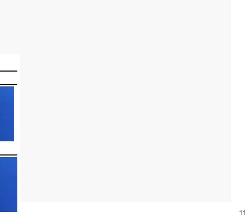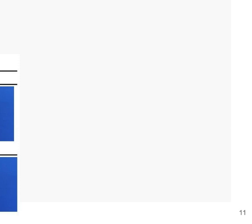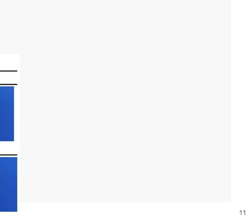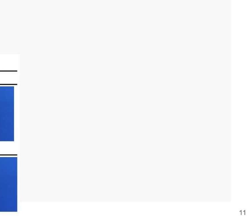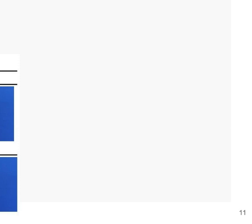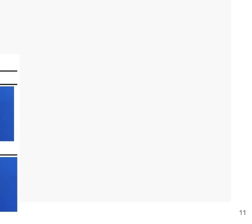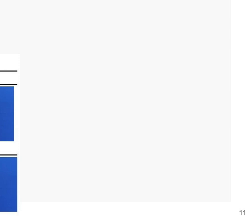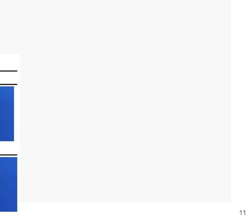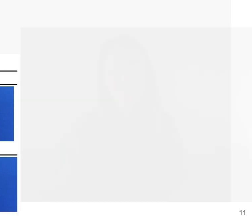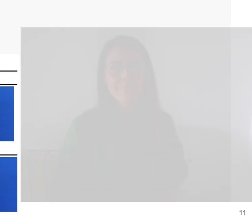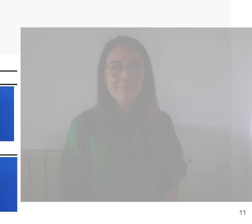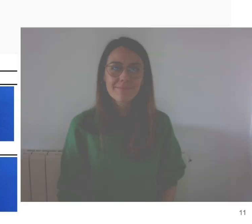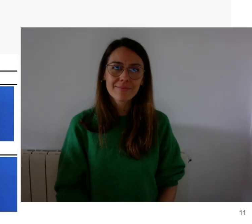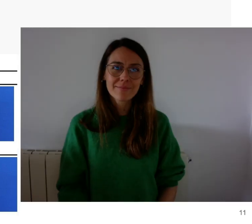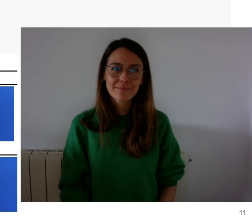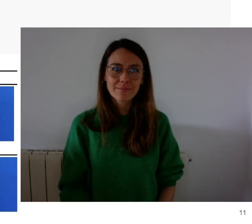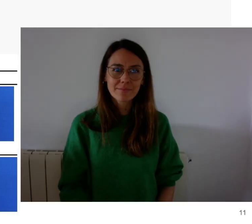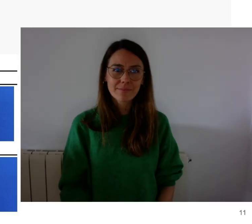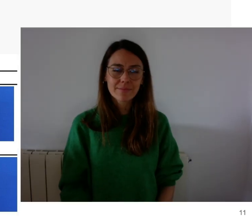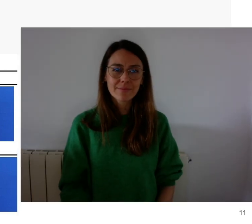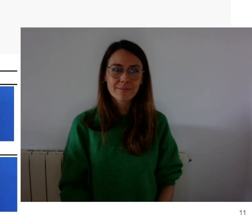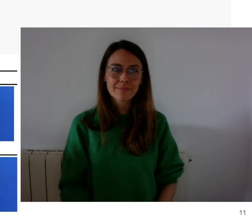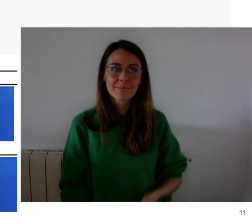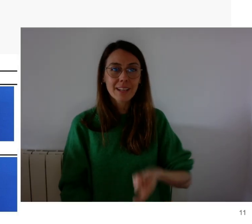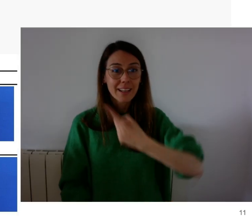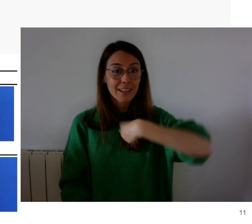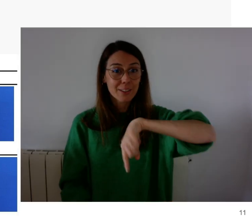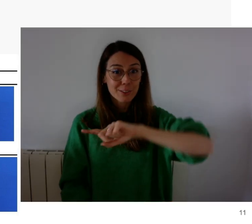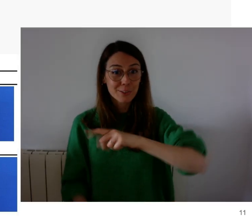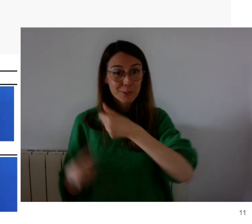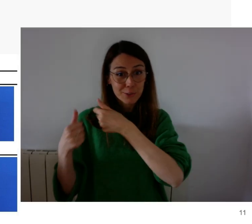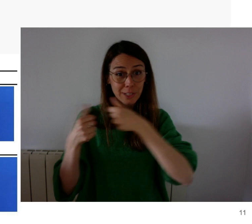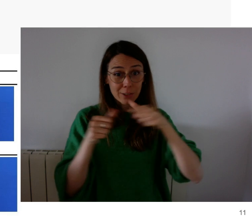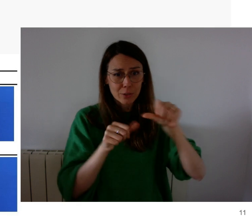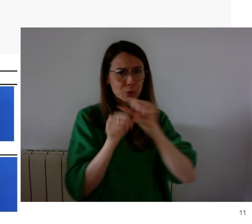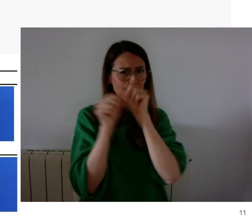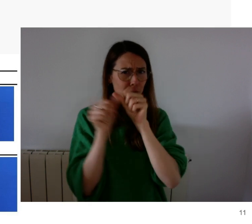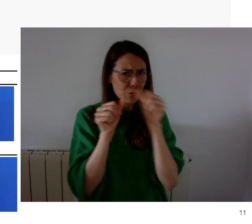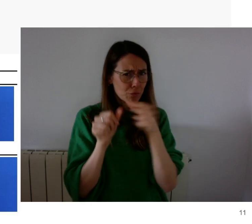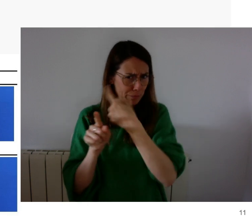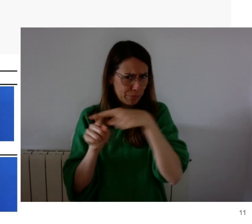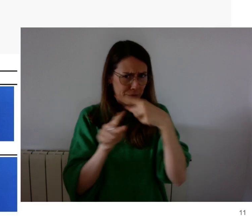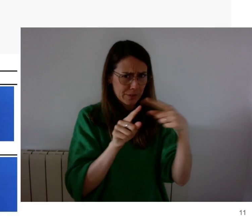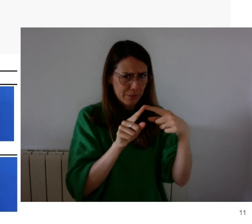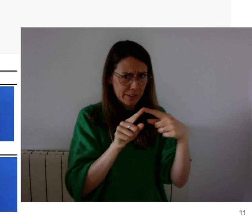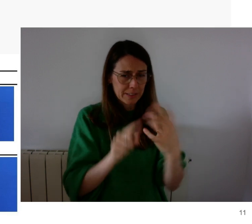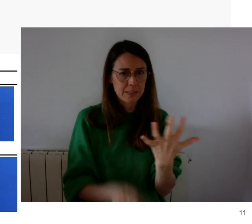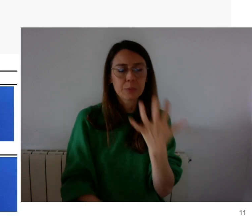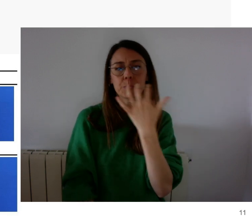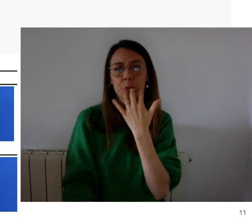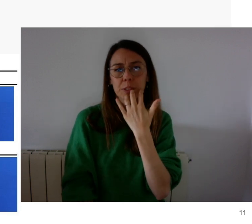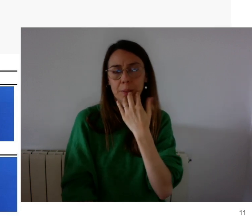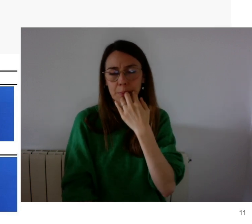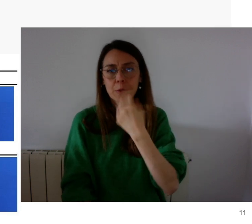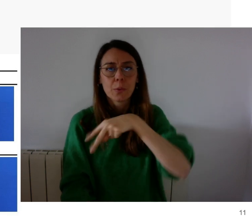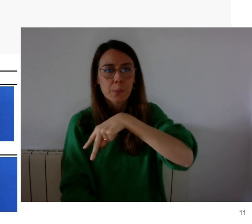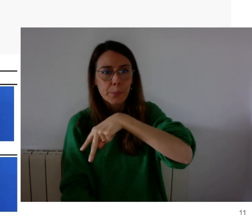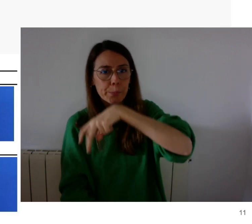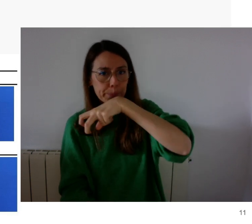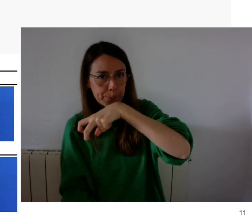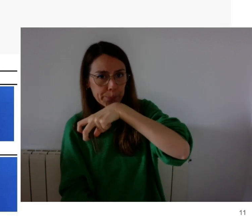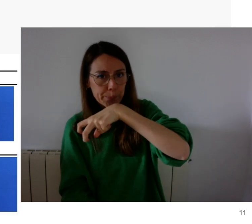For the annotation of the 1 and the 2 handshapes, we consider combination of